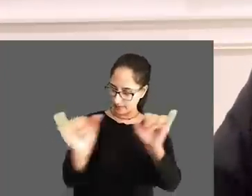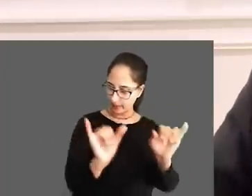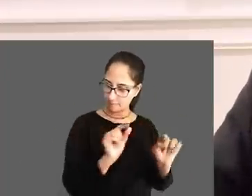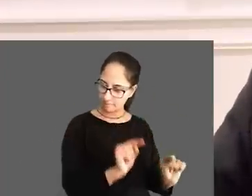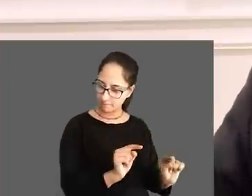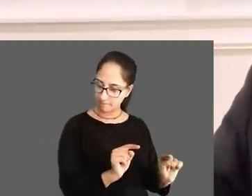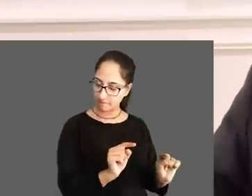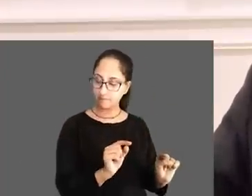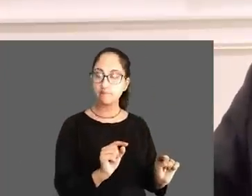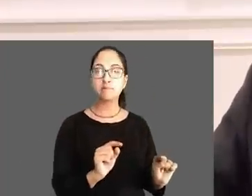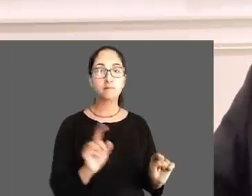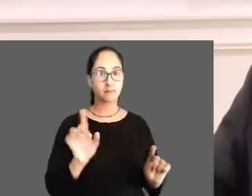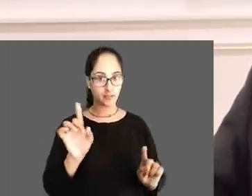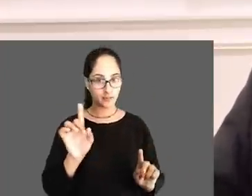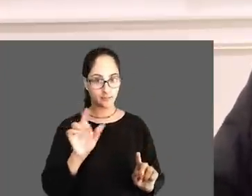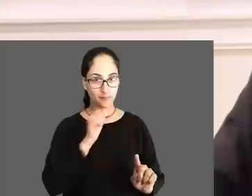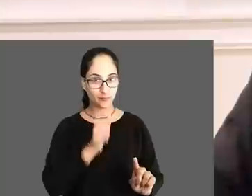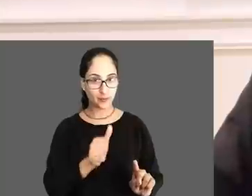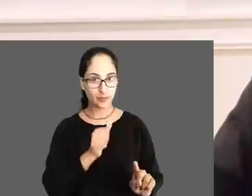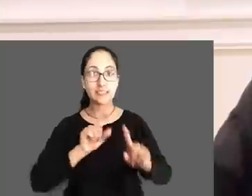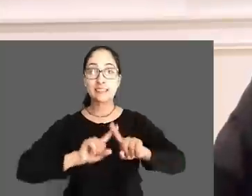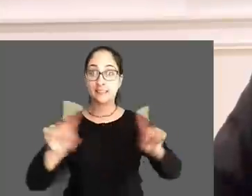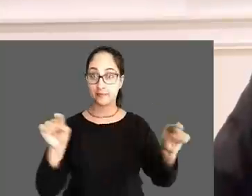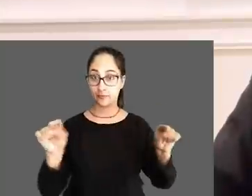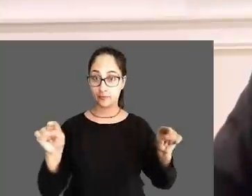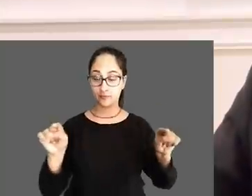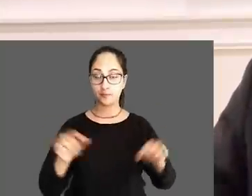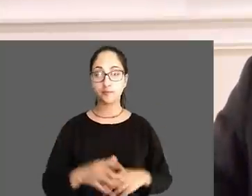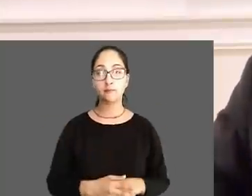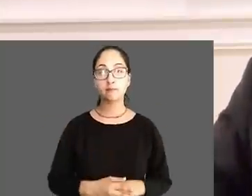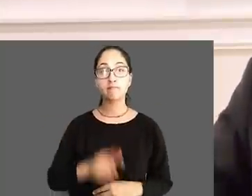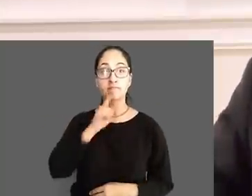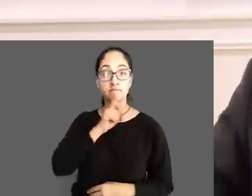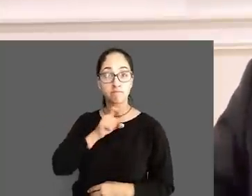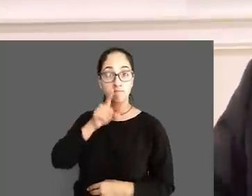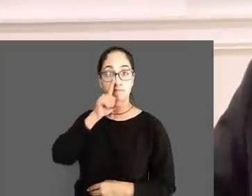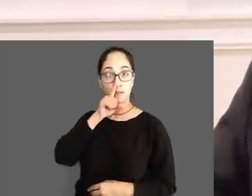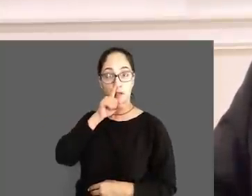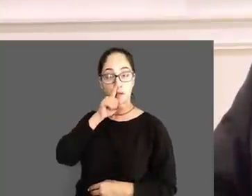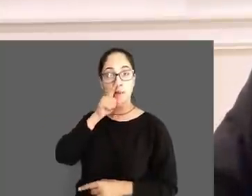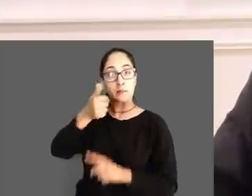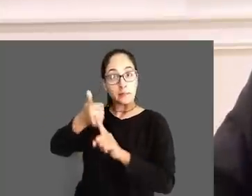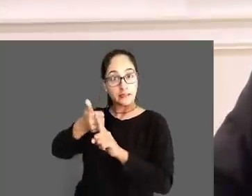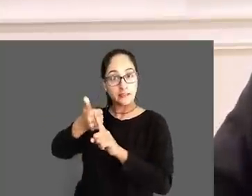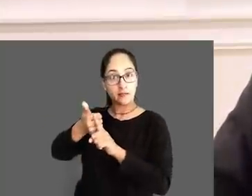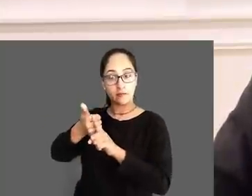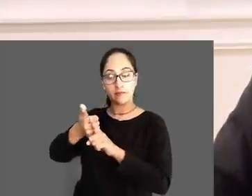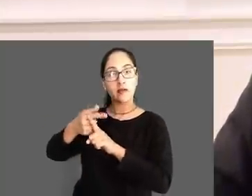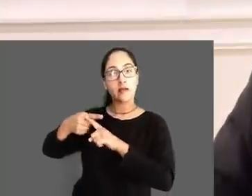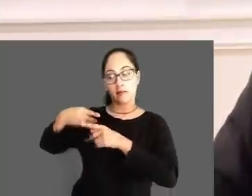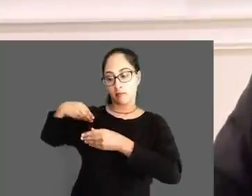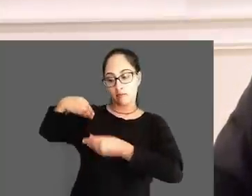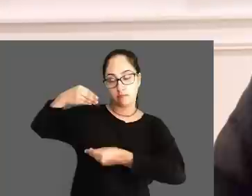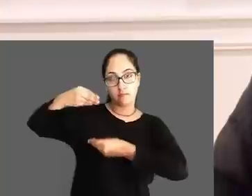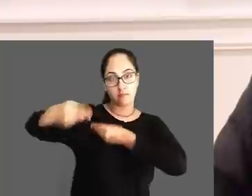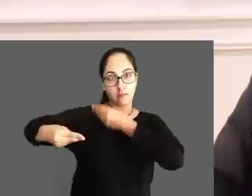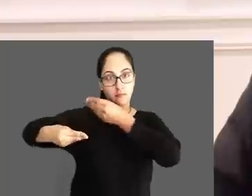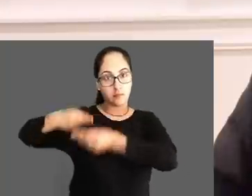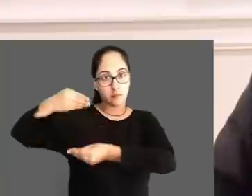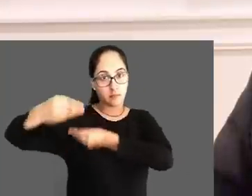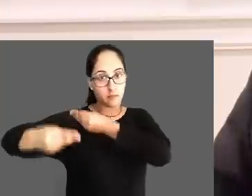the fact that the imamate is a hereditary office, whereas the pope is elected by